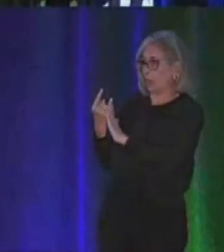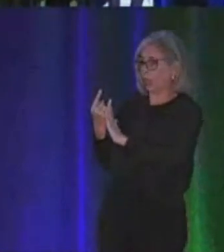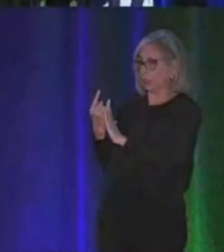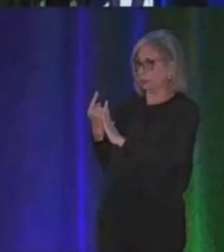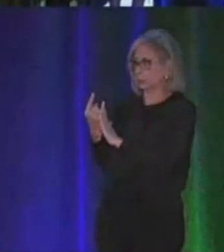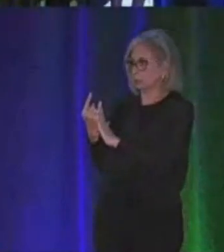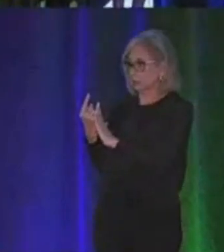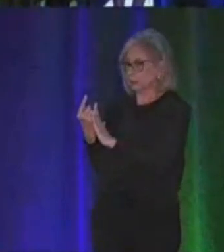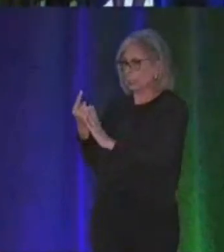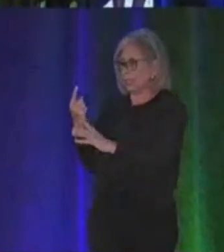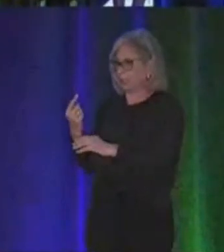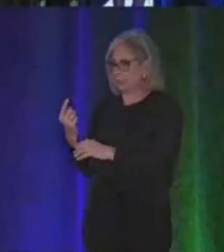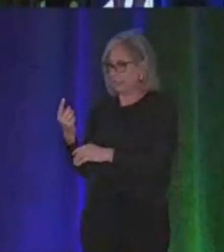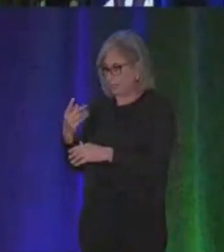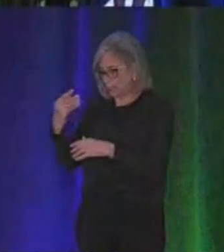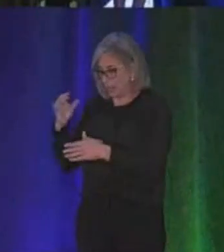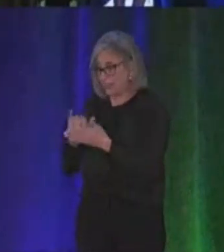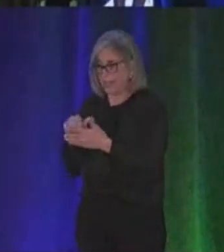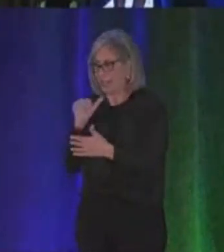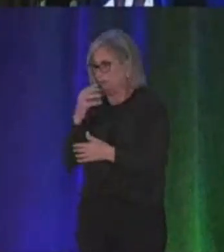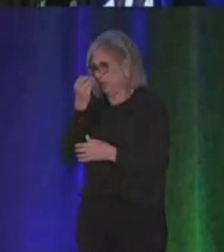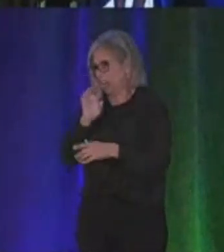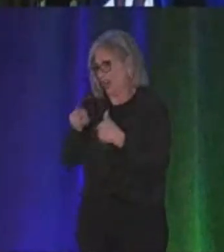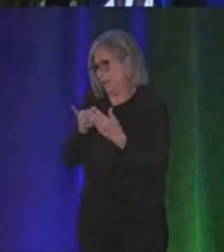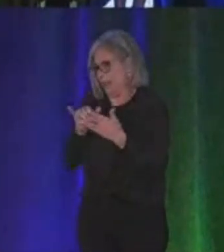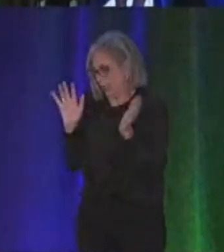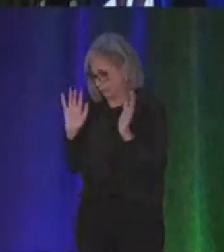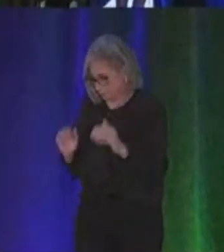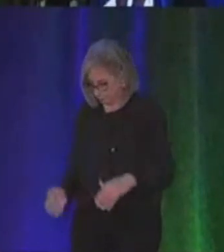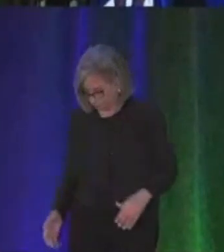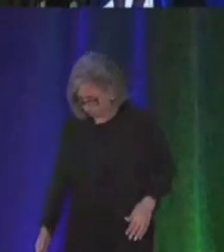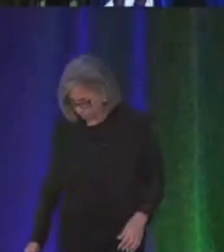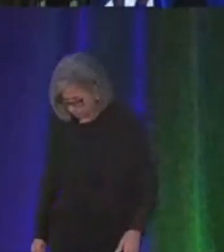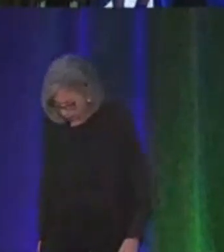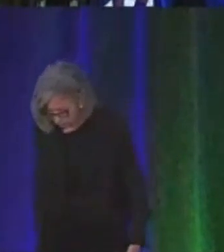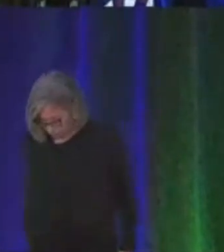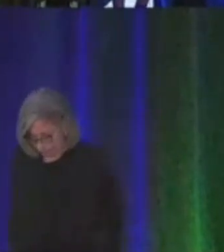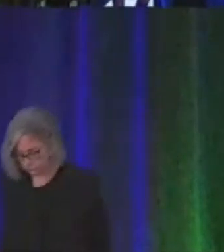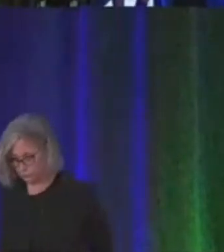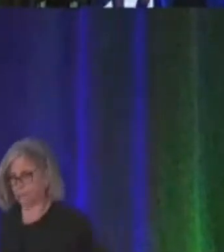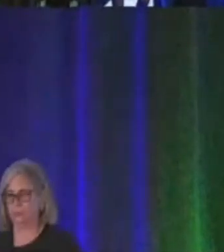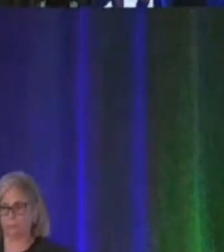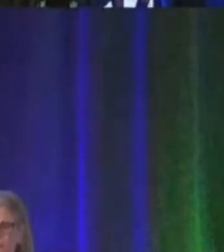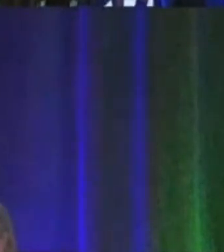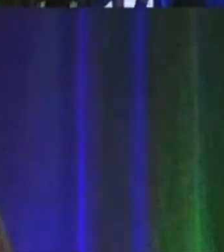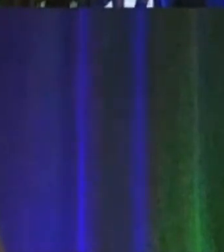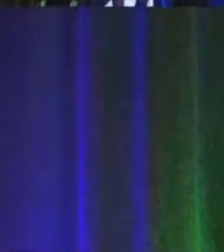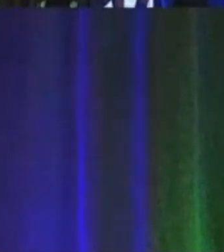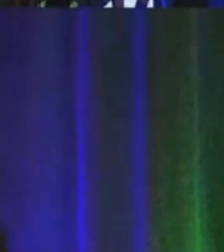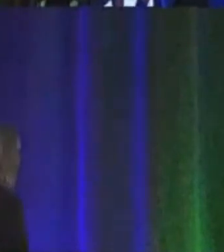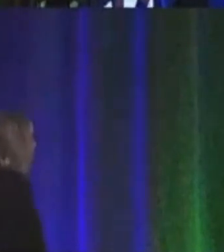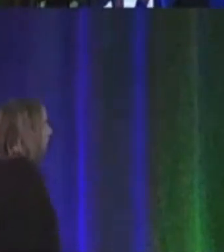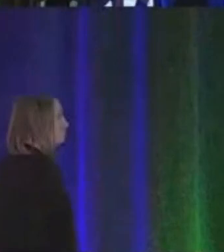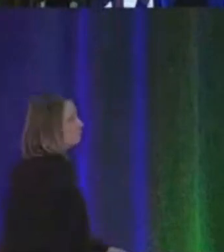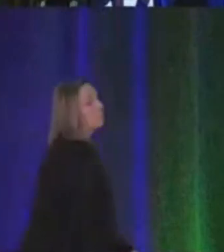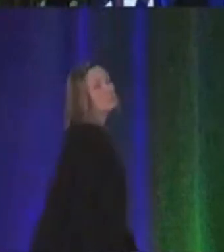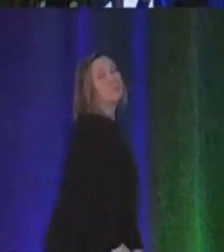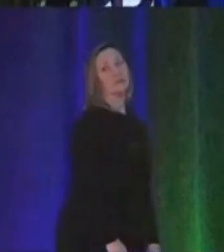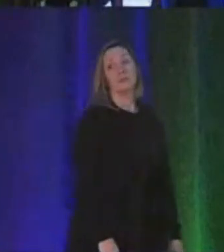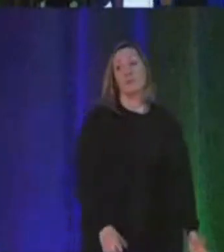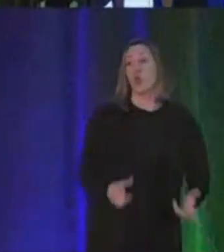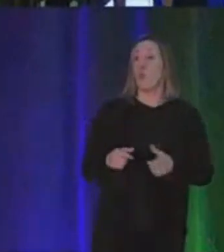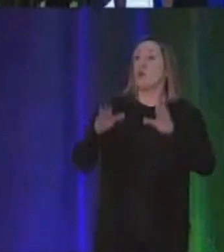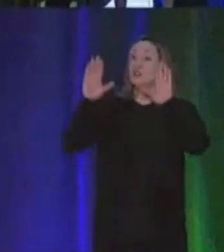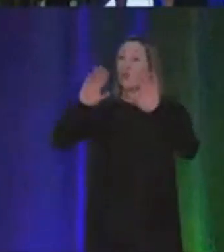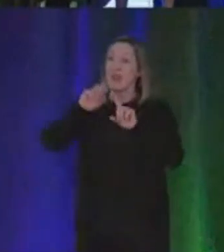like outside of that, I don't really care about them having the newest thing. And again, what's great about these frameworks is a level of control to say exactly the trade-off